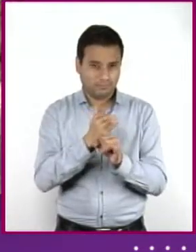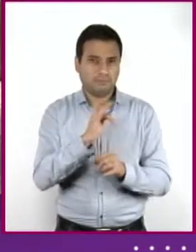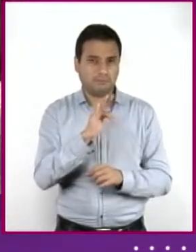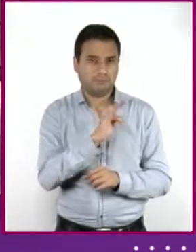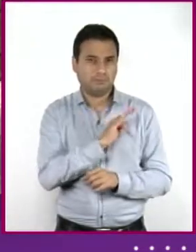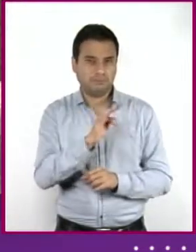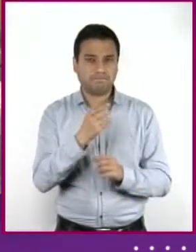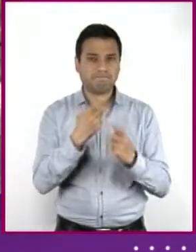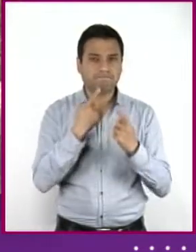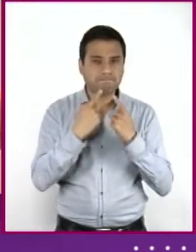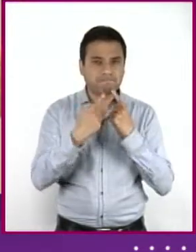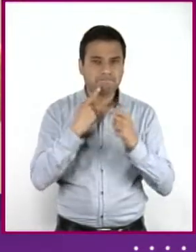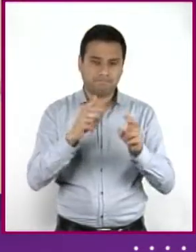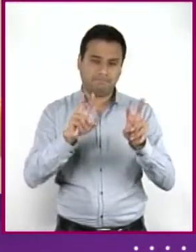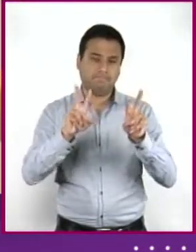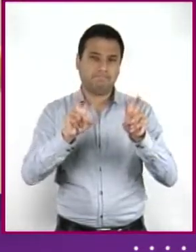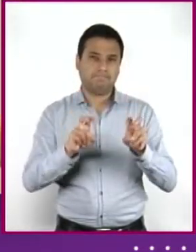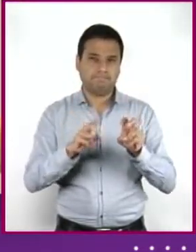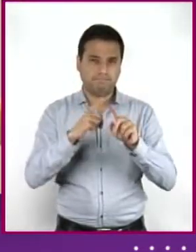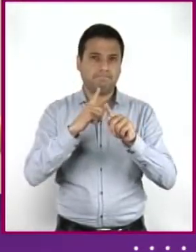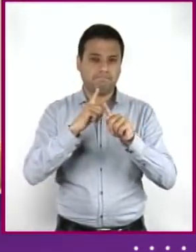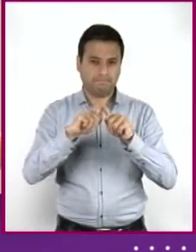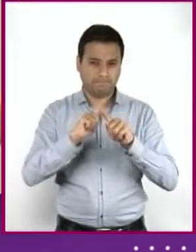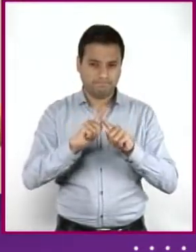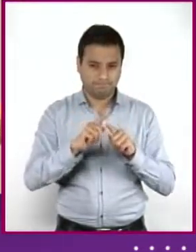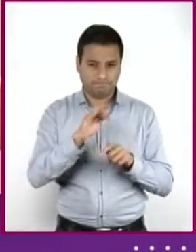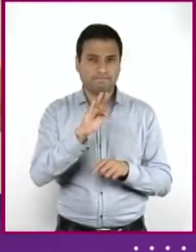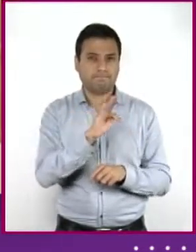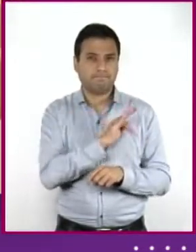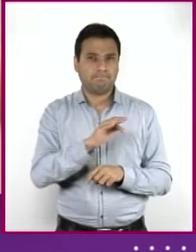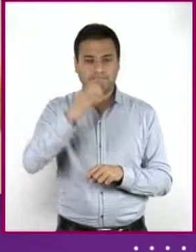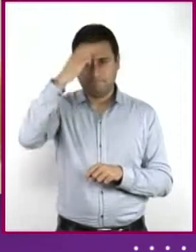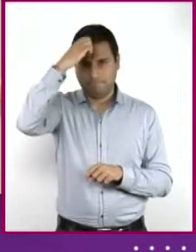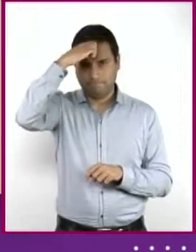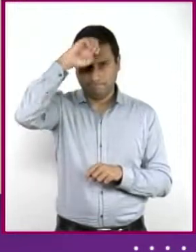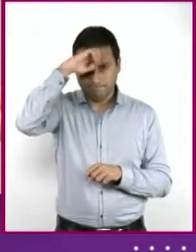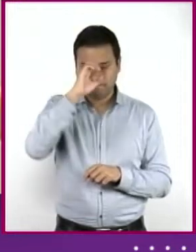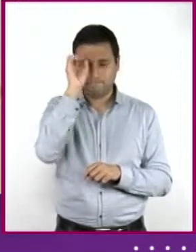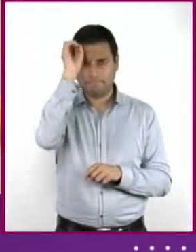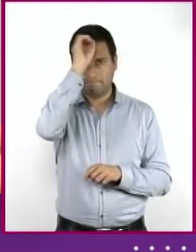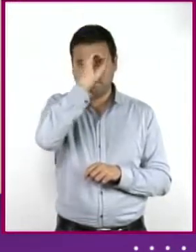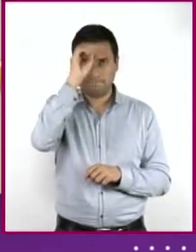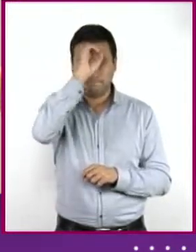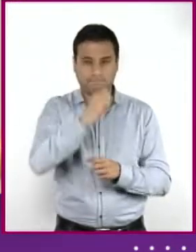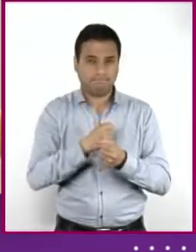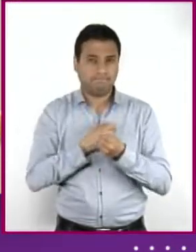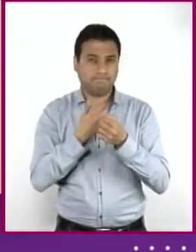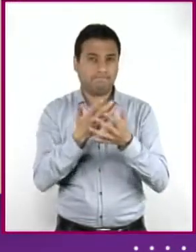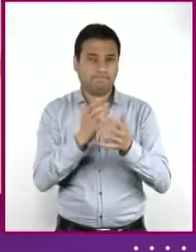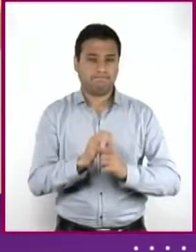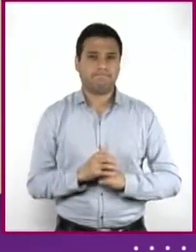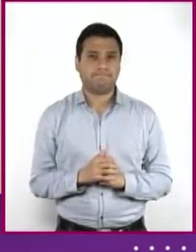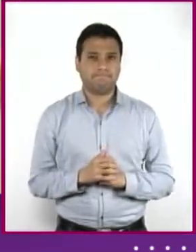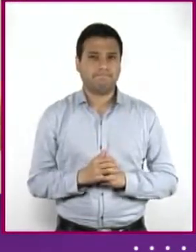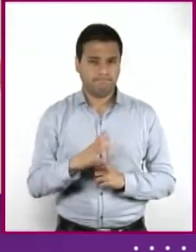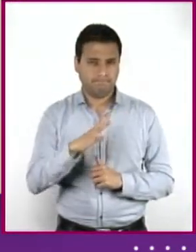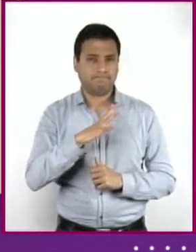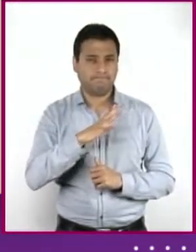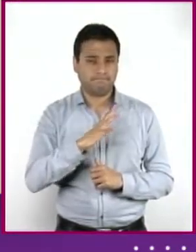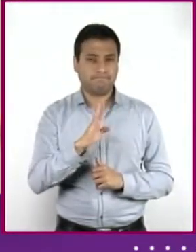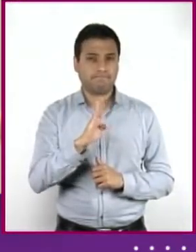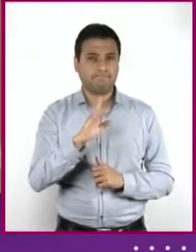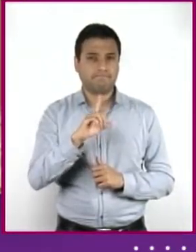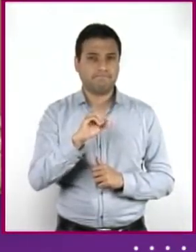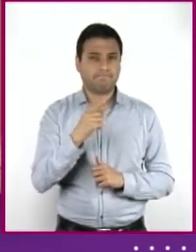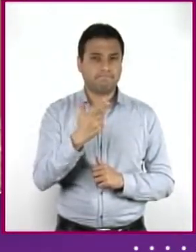discuss about several topics, where you can tell your experiences or express your opinions. We are going to have a blog. It's a space where